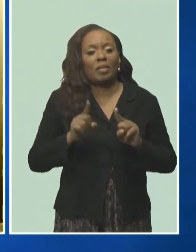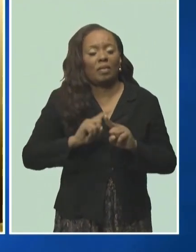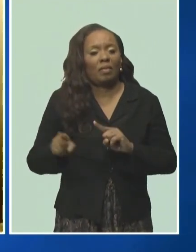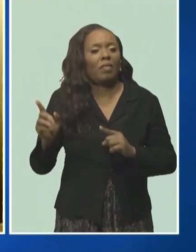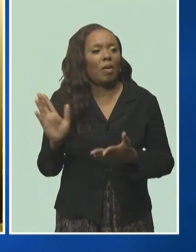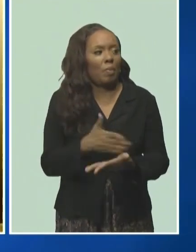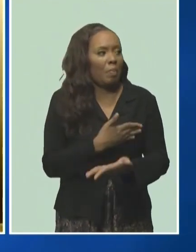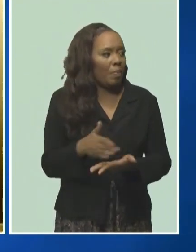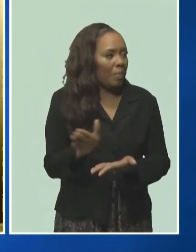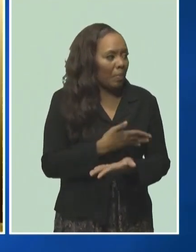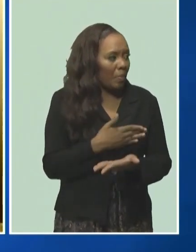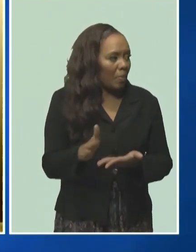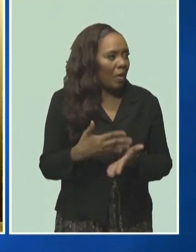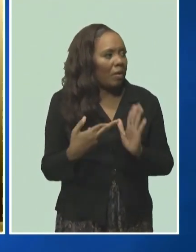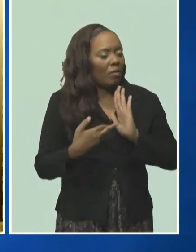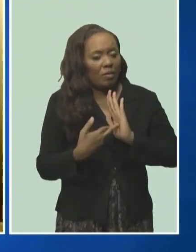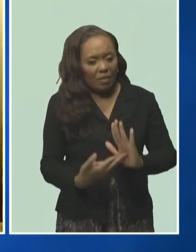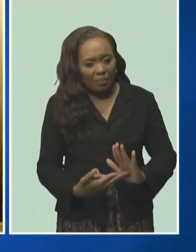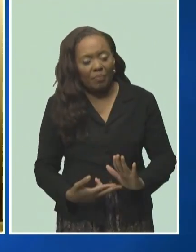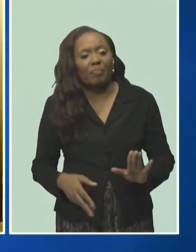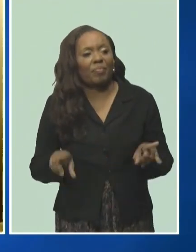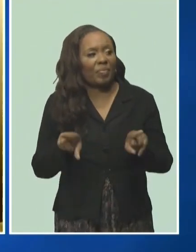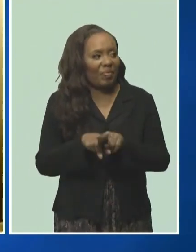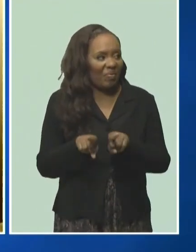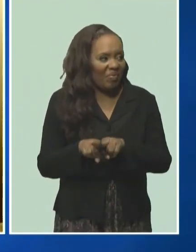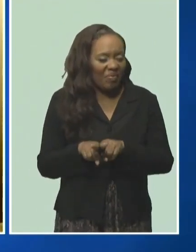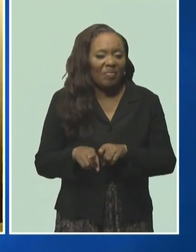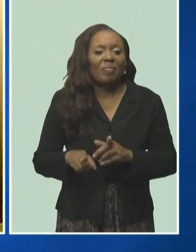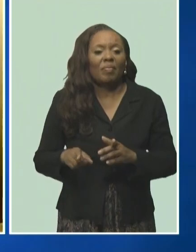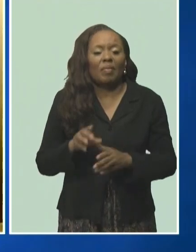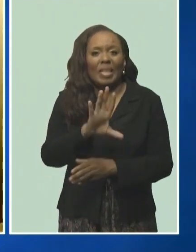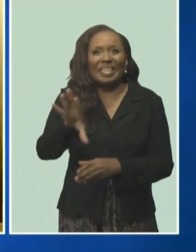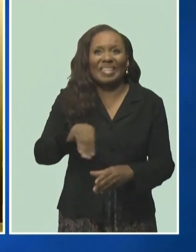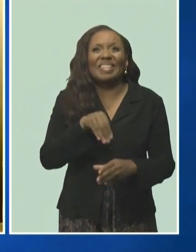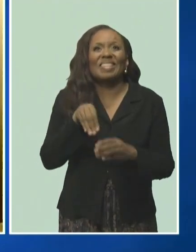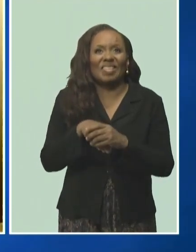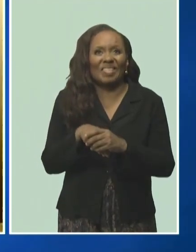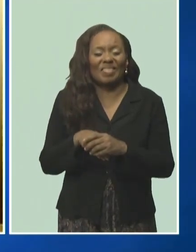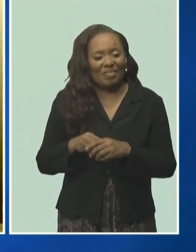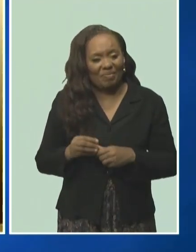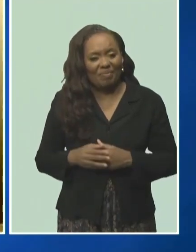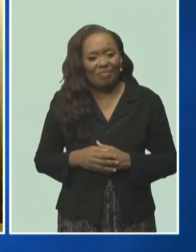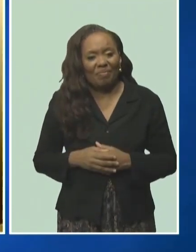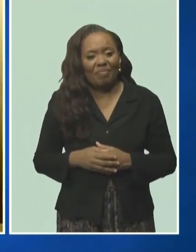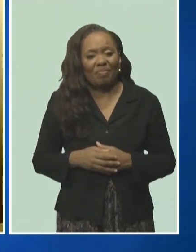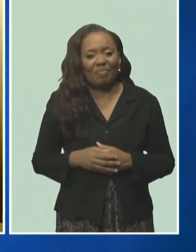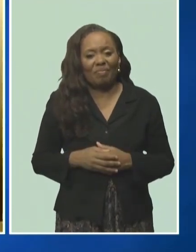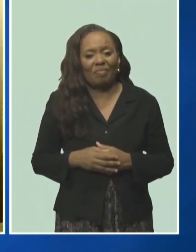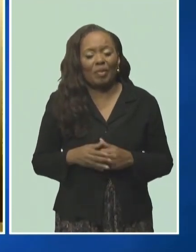being represented, as well as the inclusivity